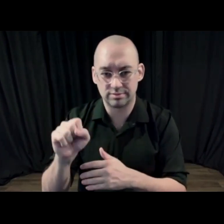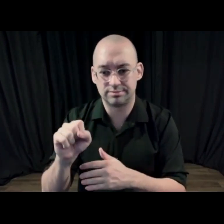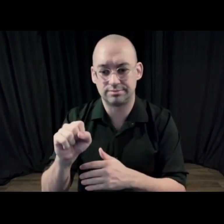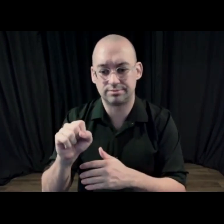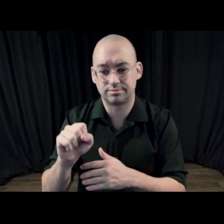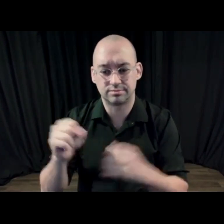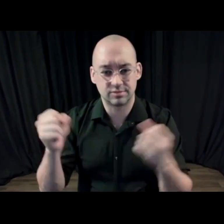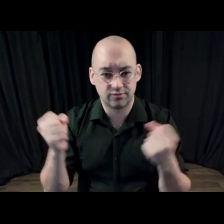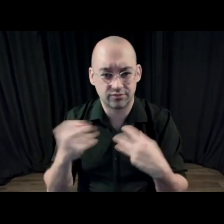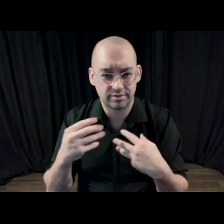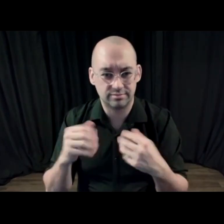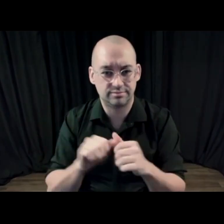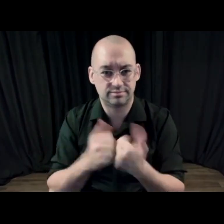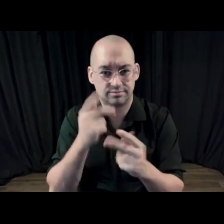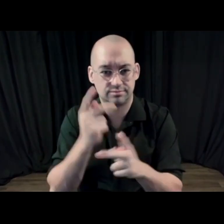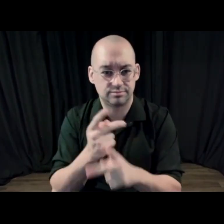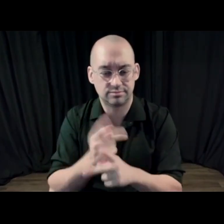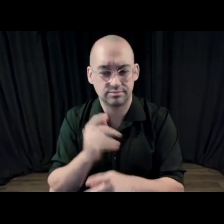fear about how I was going to handle